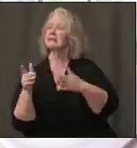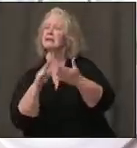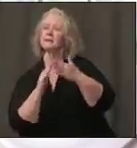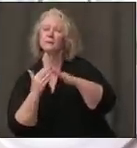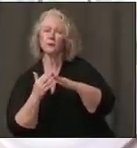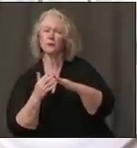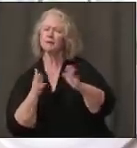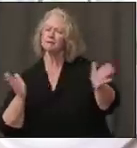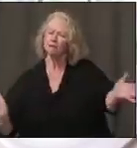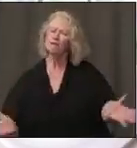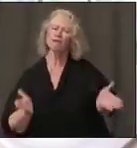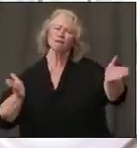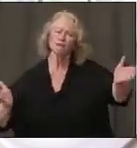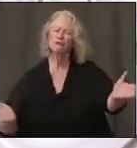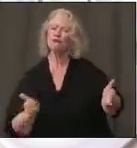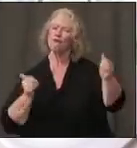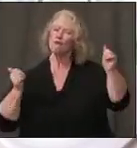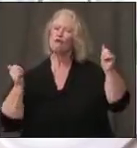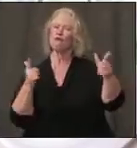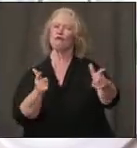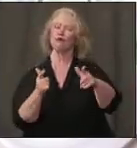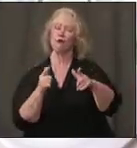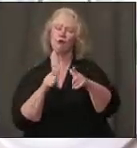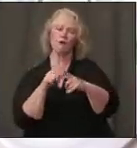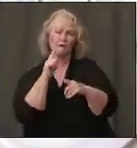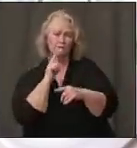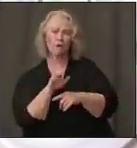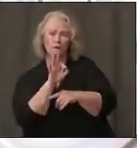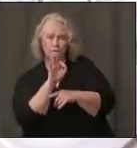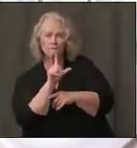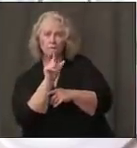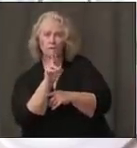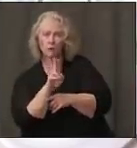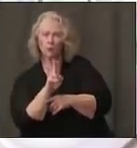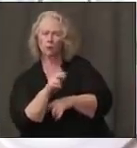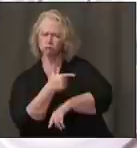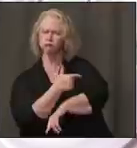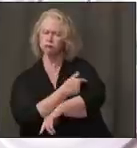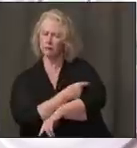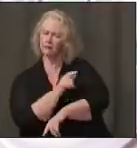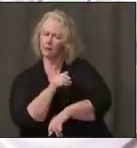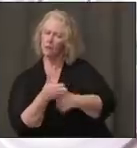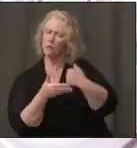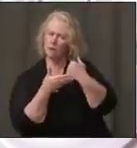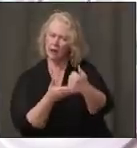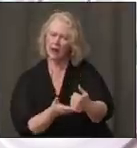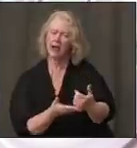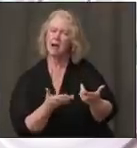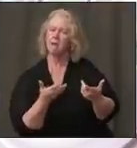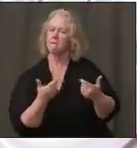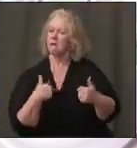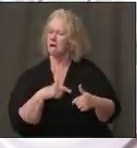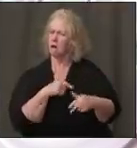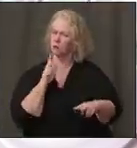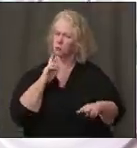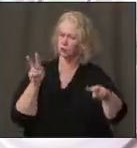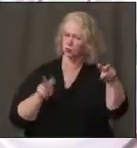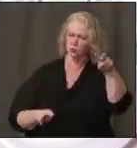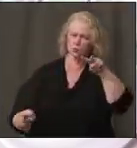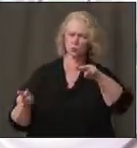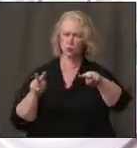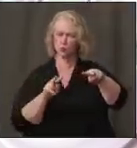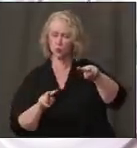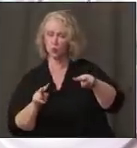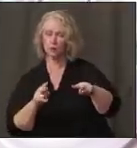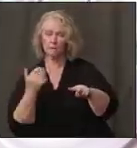universal vaccination for flu is going to be exceedingly important. First of all, it's going to improve our syndromic surveillance. It's going to improve our ability to detect COVID